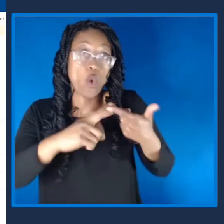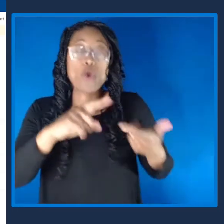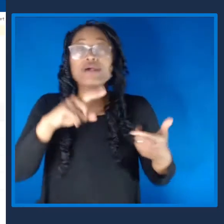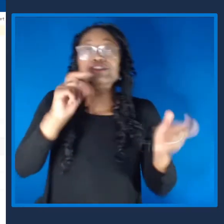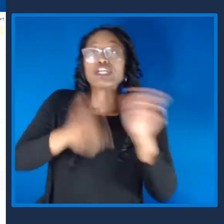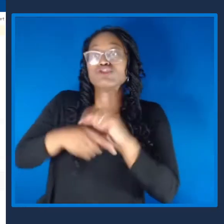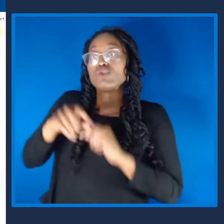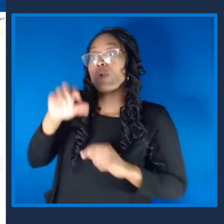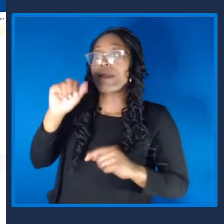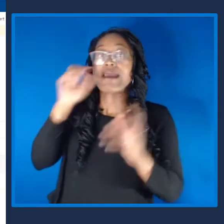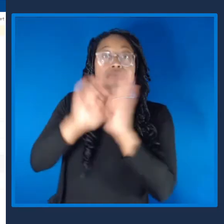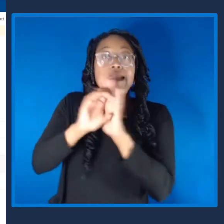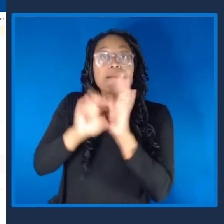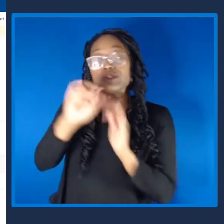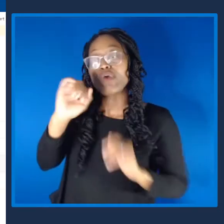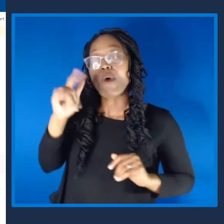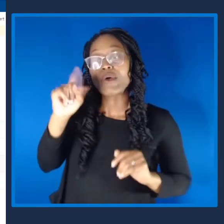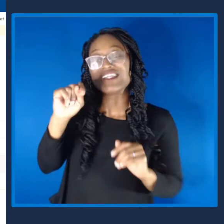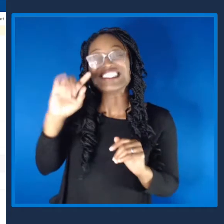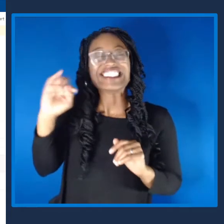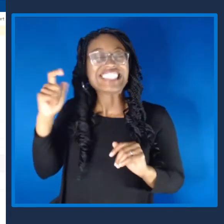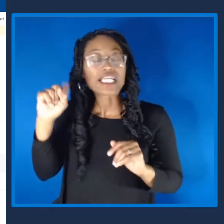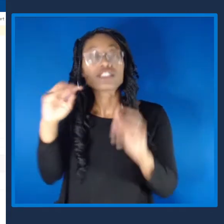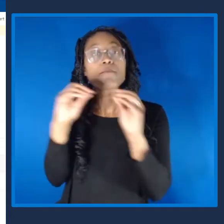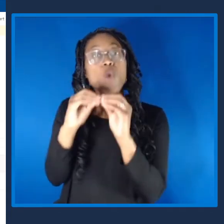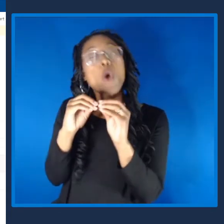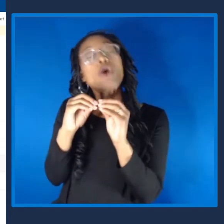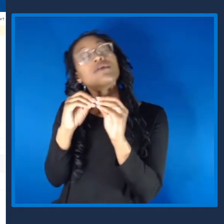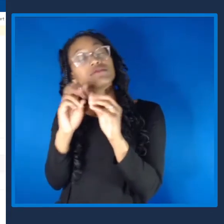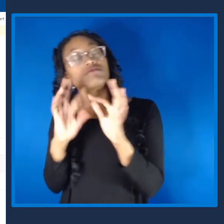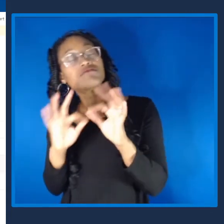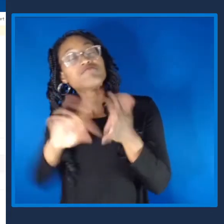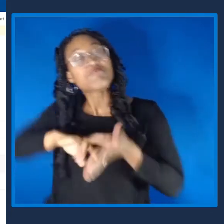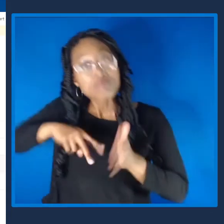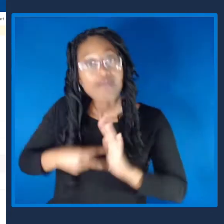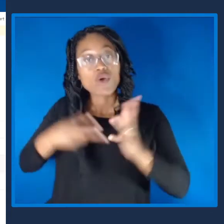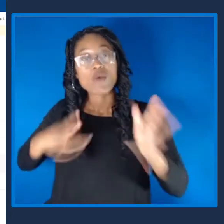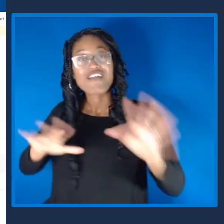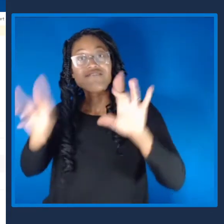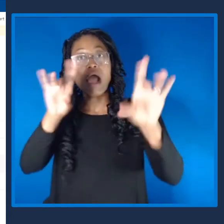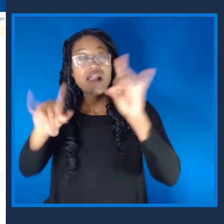in a meaningful way. So I find efficiencies in there as well.